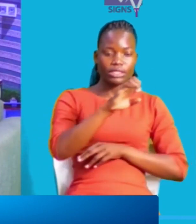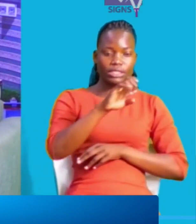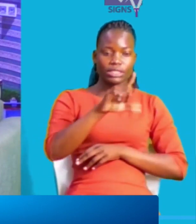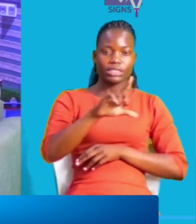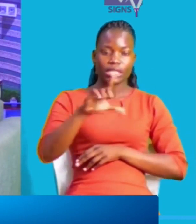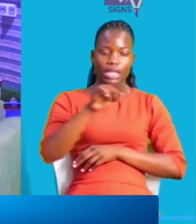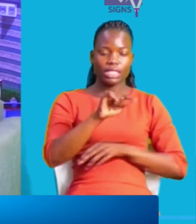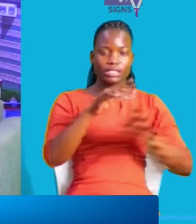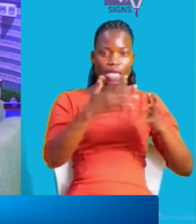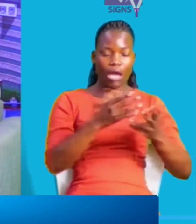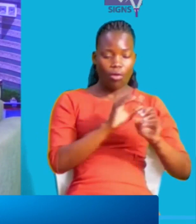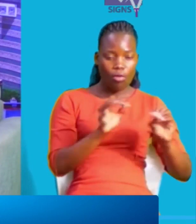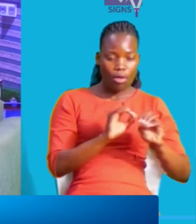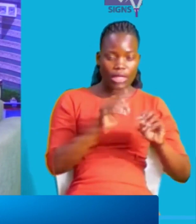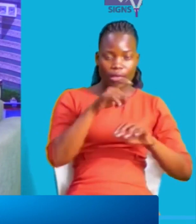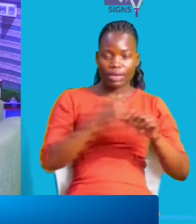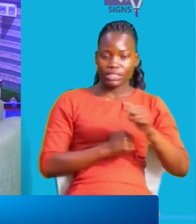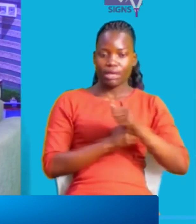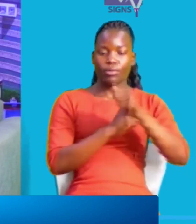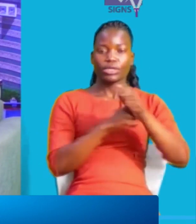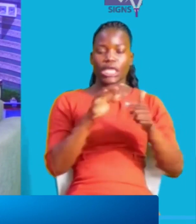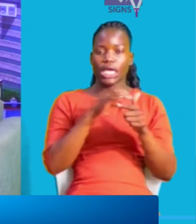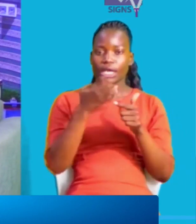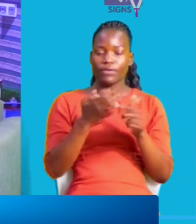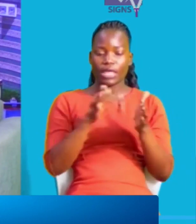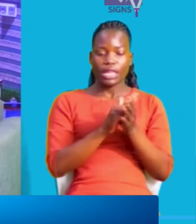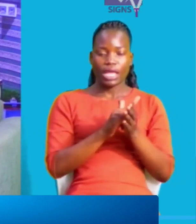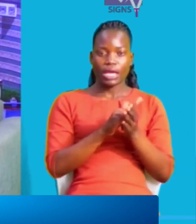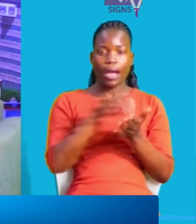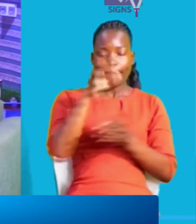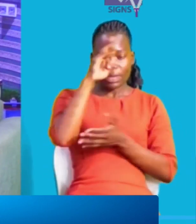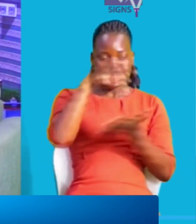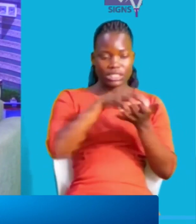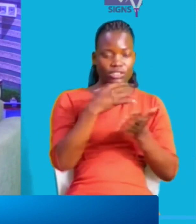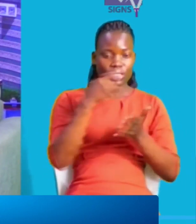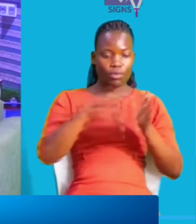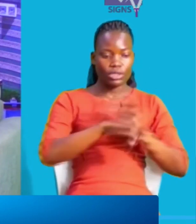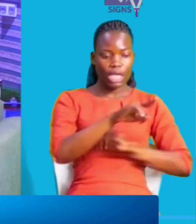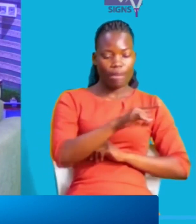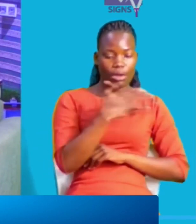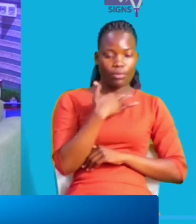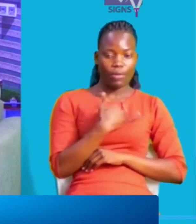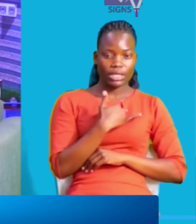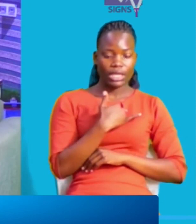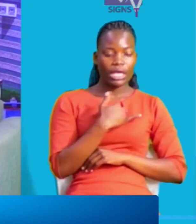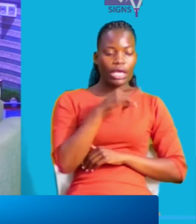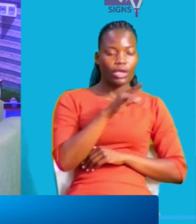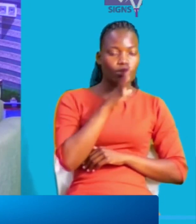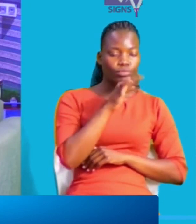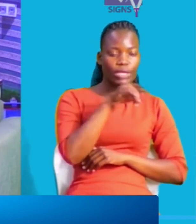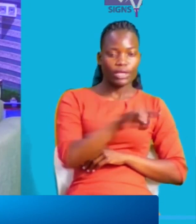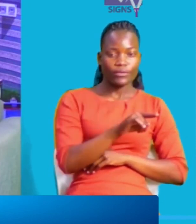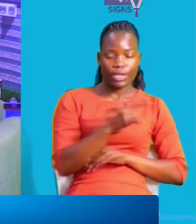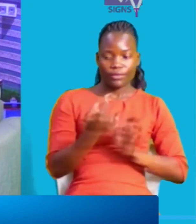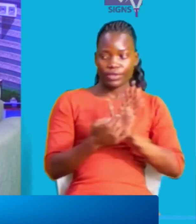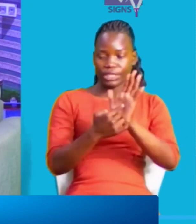they should support even what the police stations. Wasemwelezea kwamba hapa tunataka ikae hivi. Hapa,